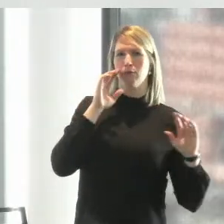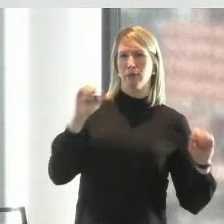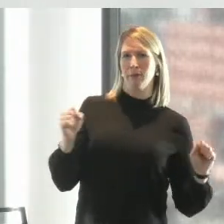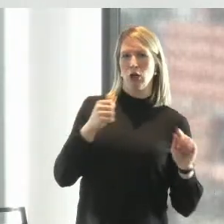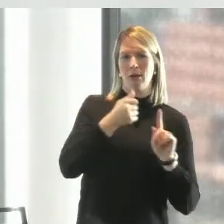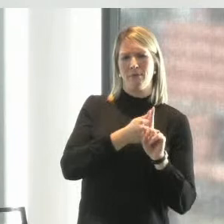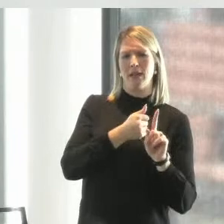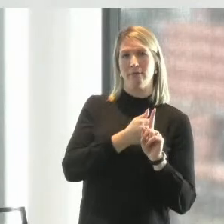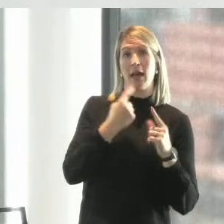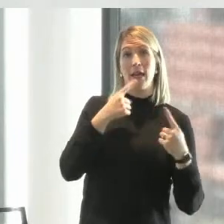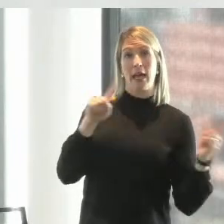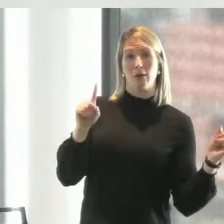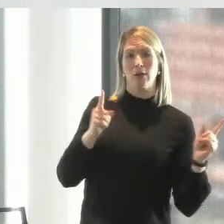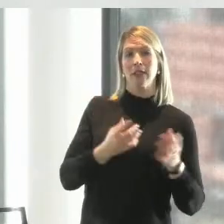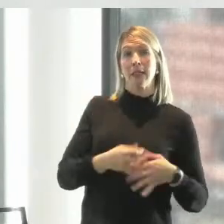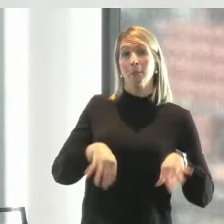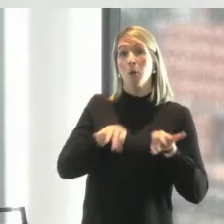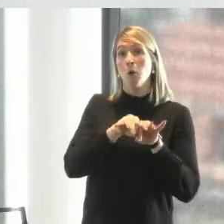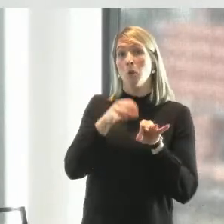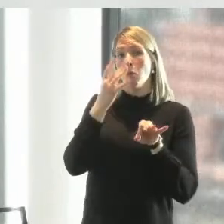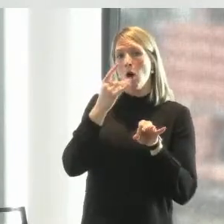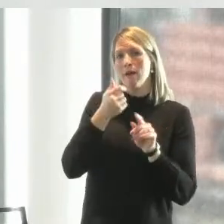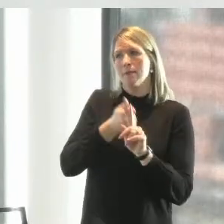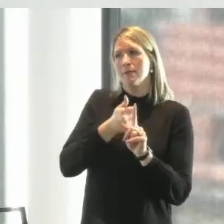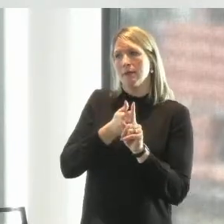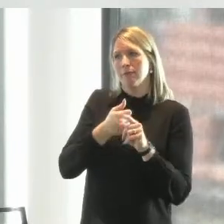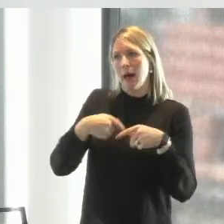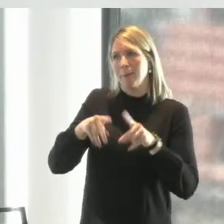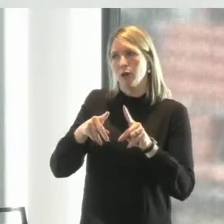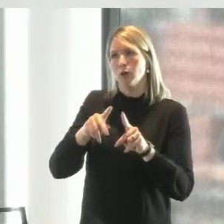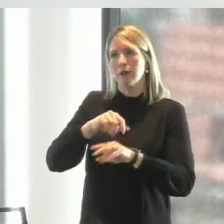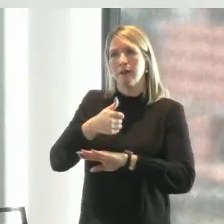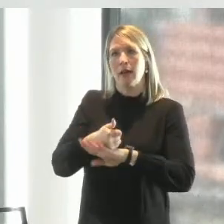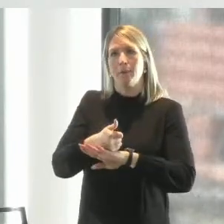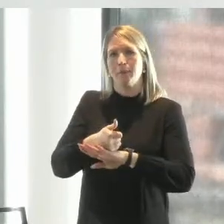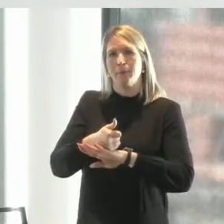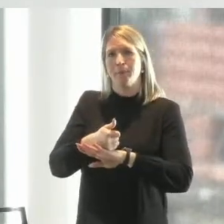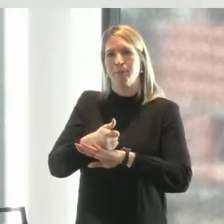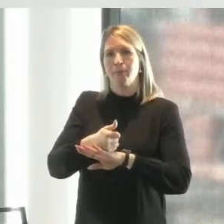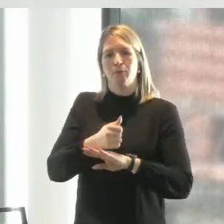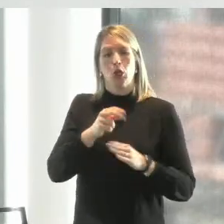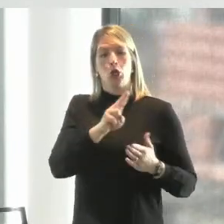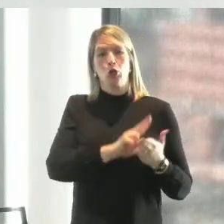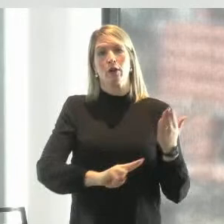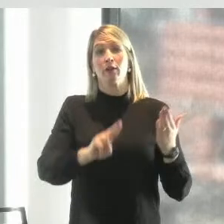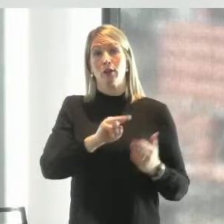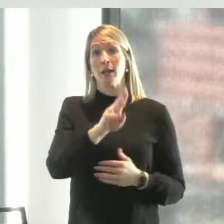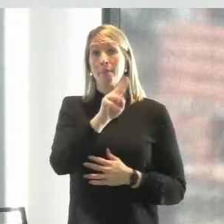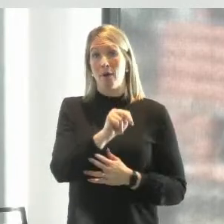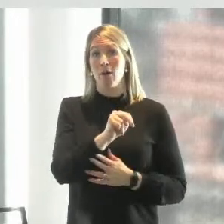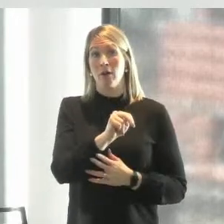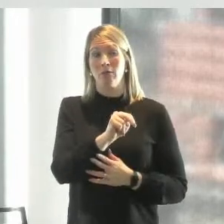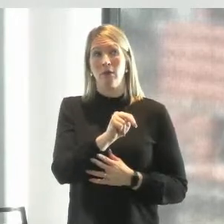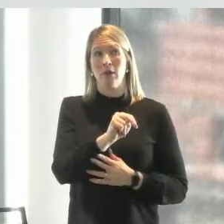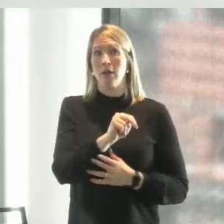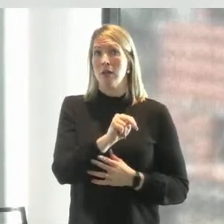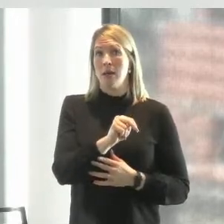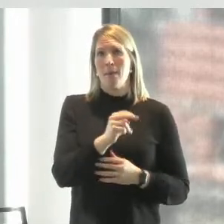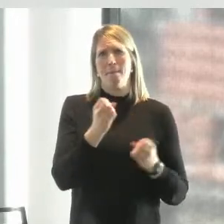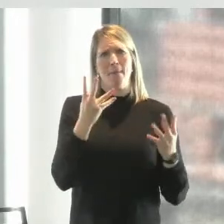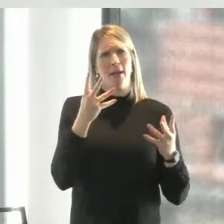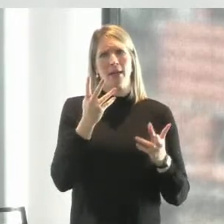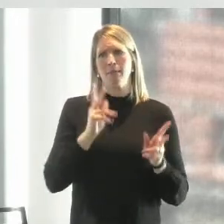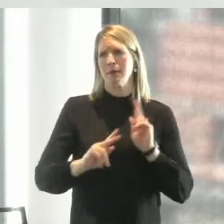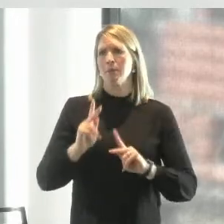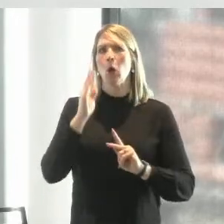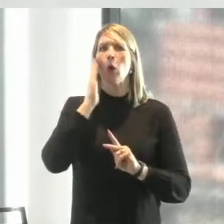here this morning. If you think through, we've got a world-class university attracting the best talent both at home and abroad. We train them,